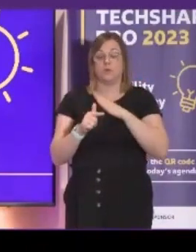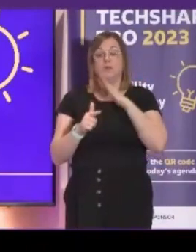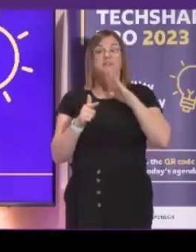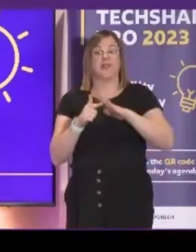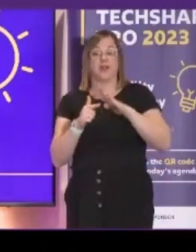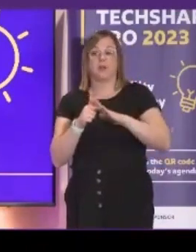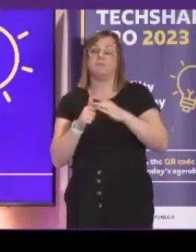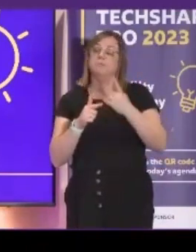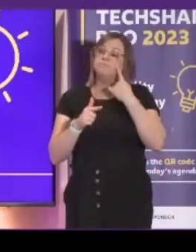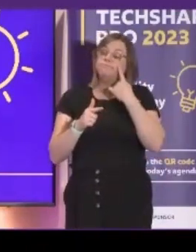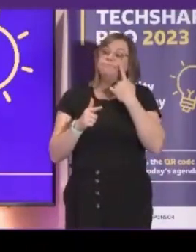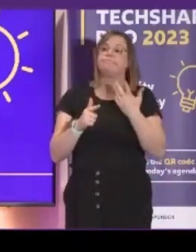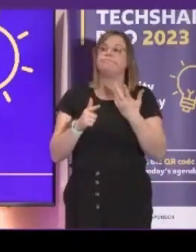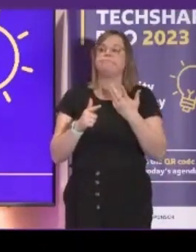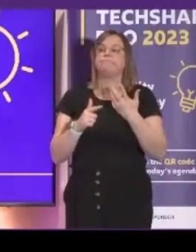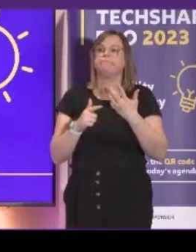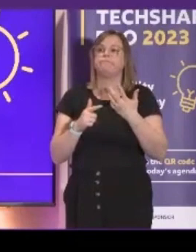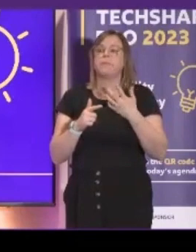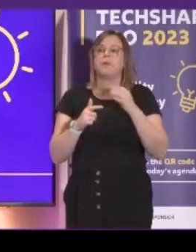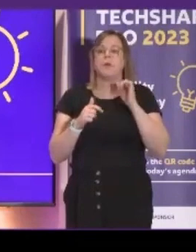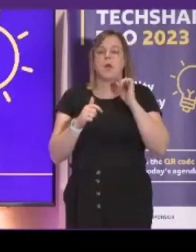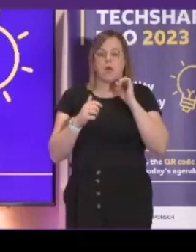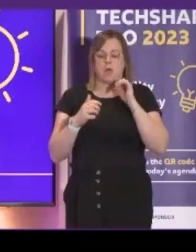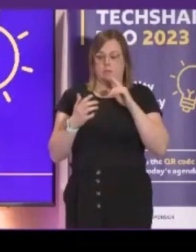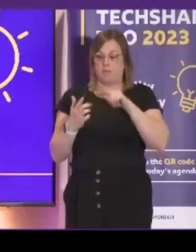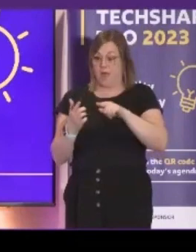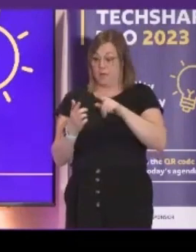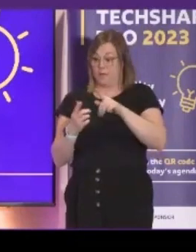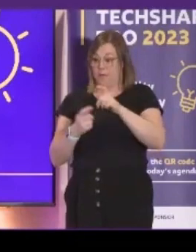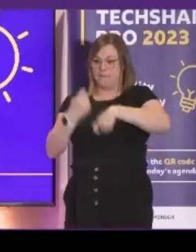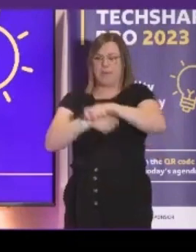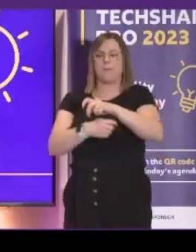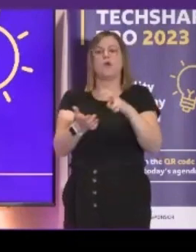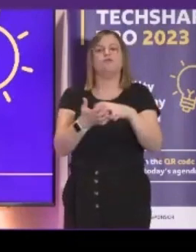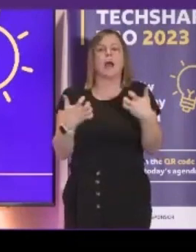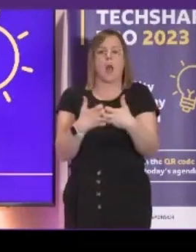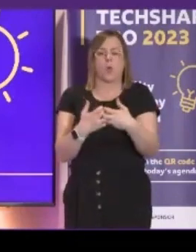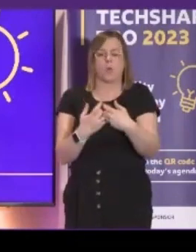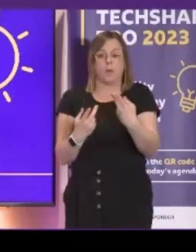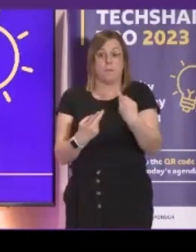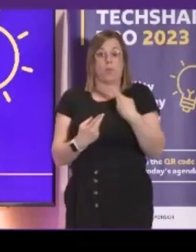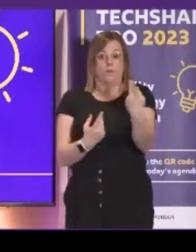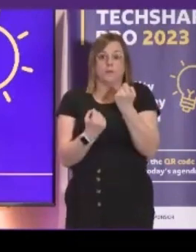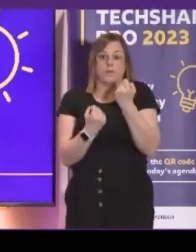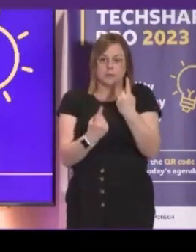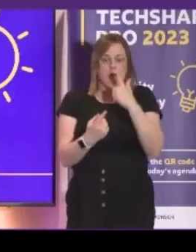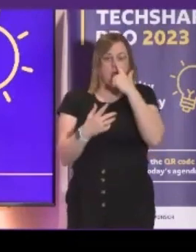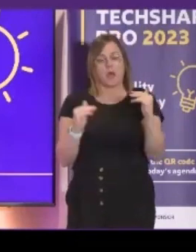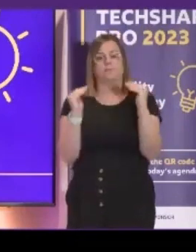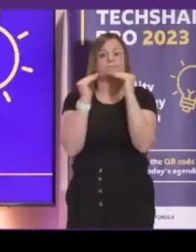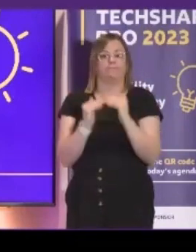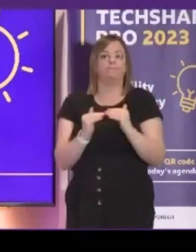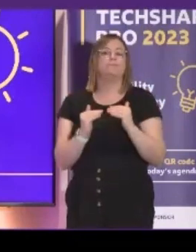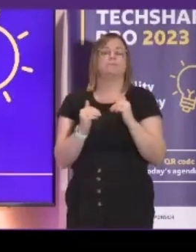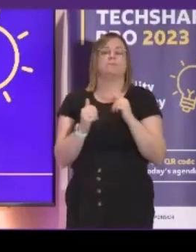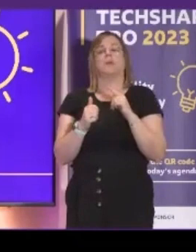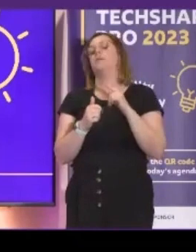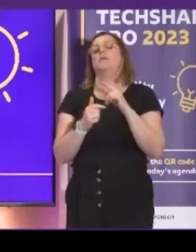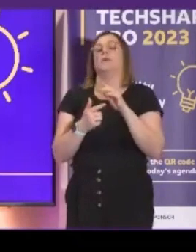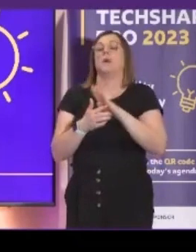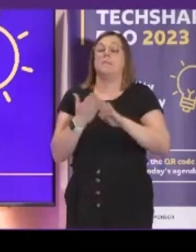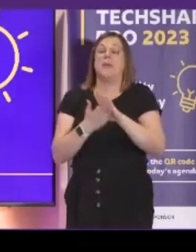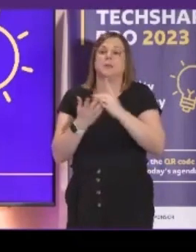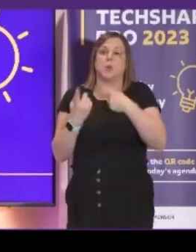really looking at how do we take that and put it into a contract that makes sense for both parties, that's deliverable, that allows us